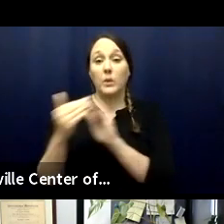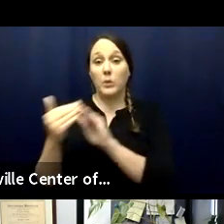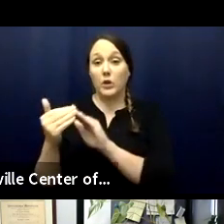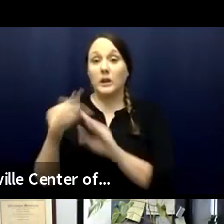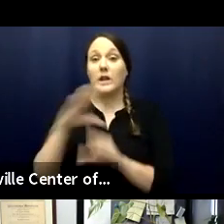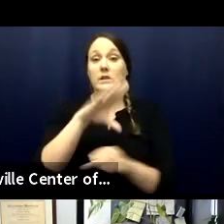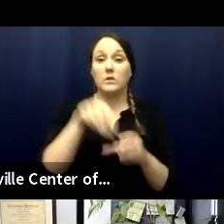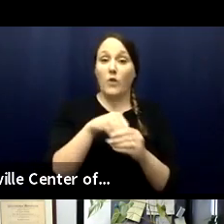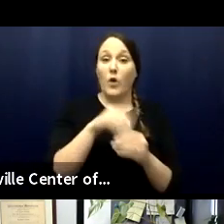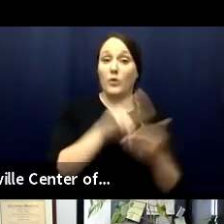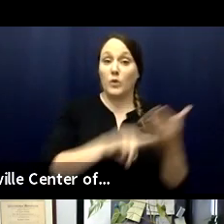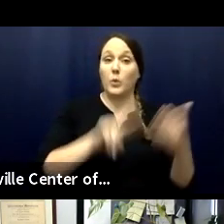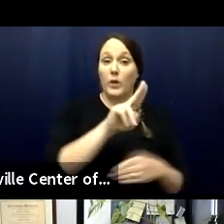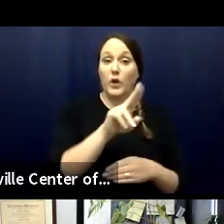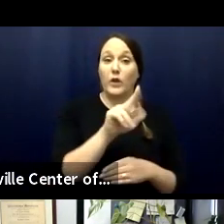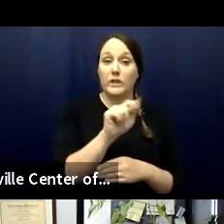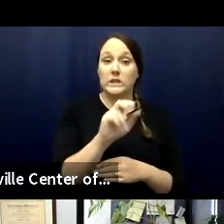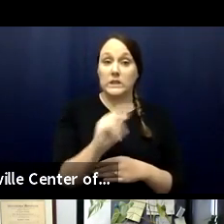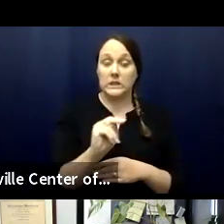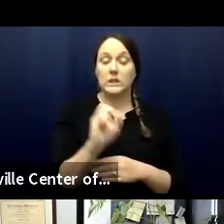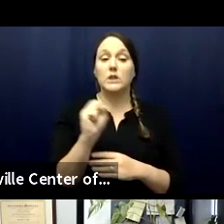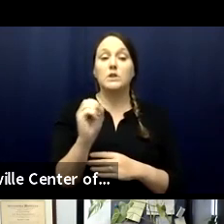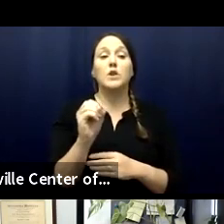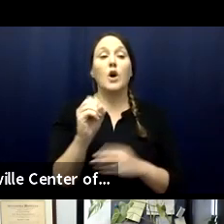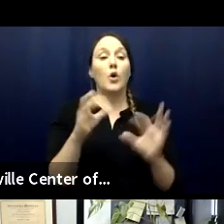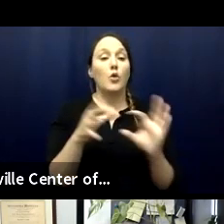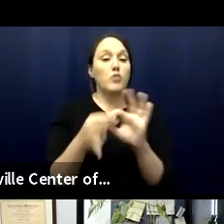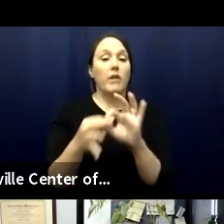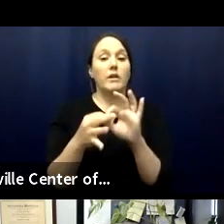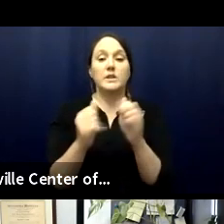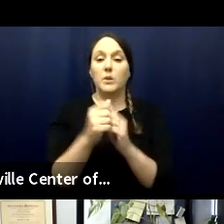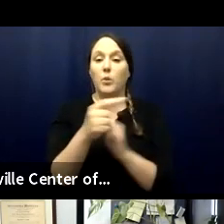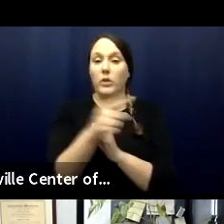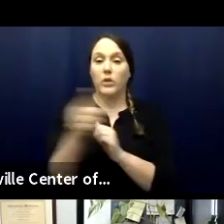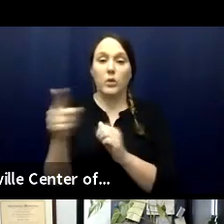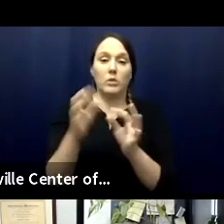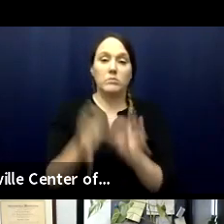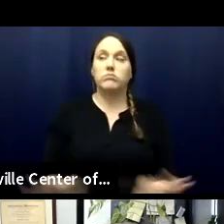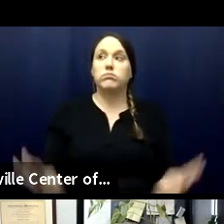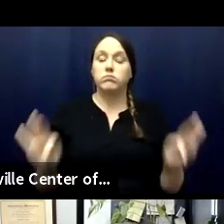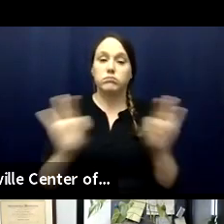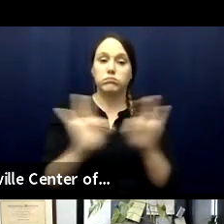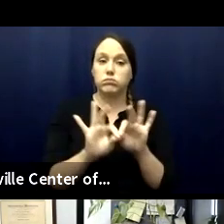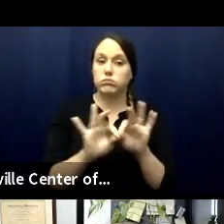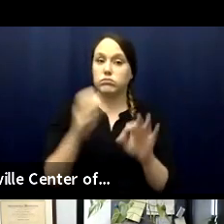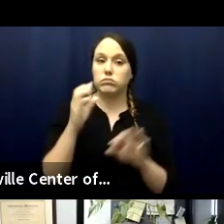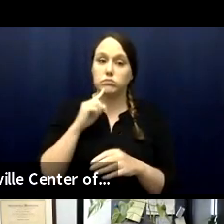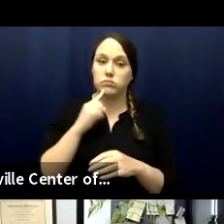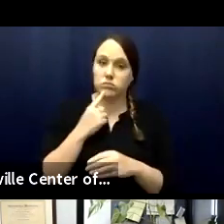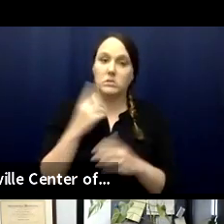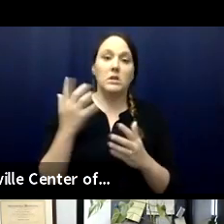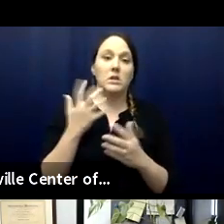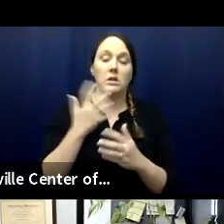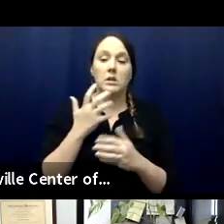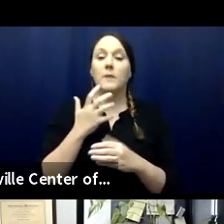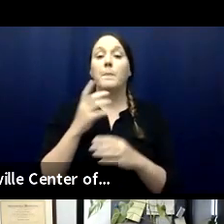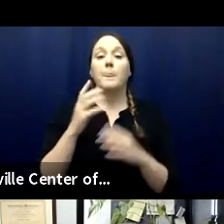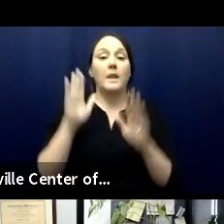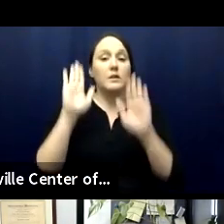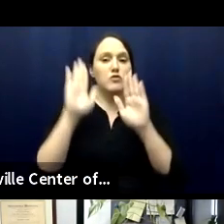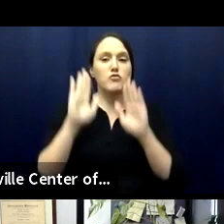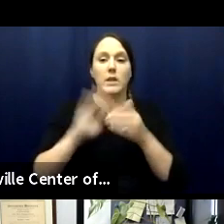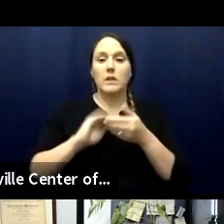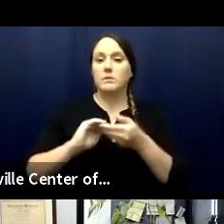UT. So our relationship with you all is incredibly important, and it's been an amazing partnership up to this point as